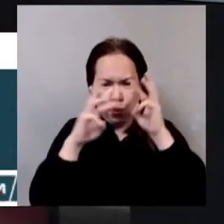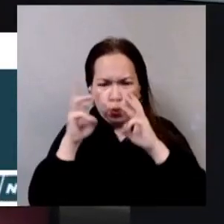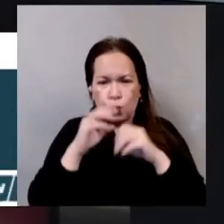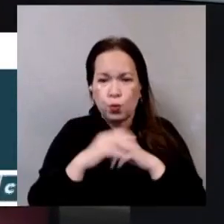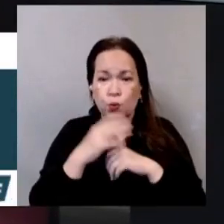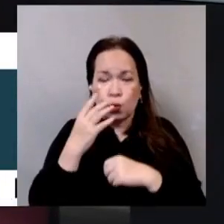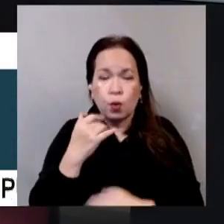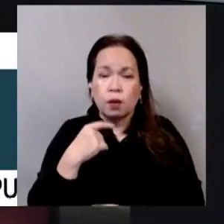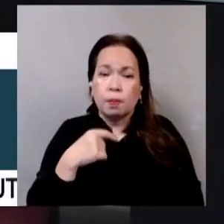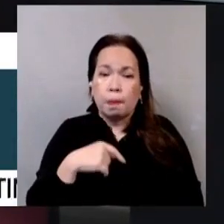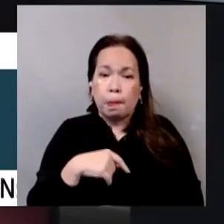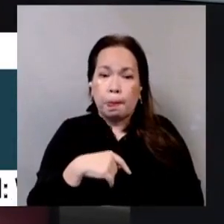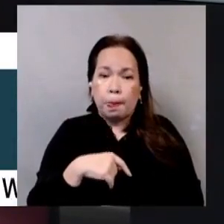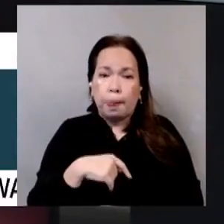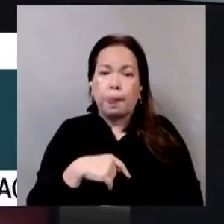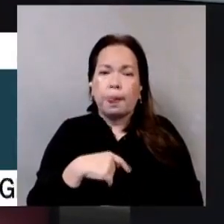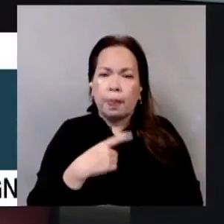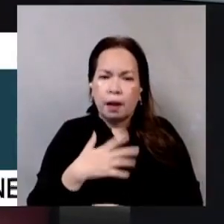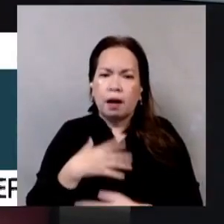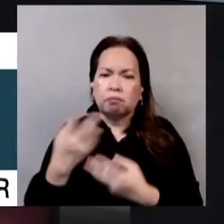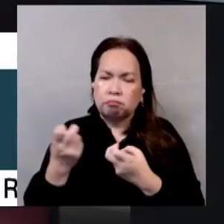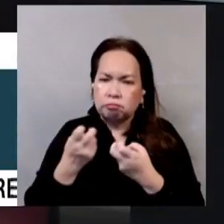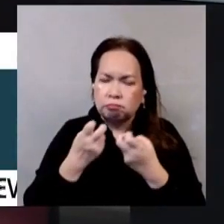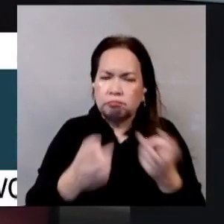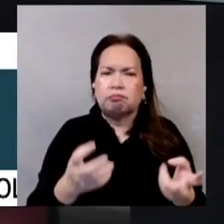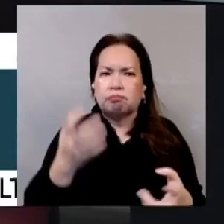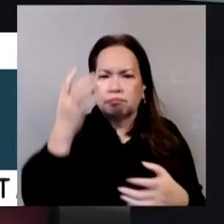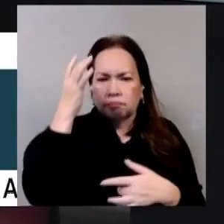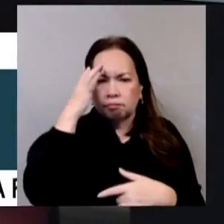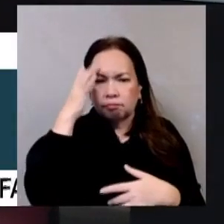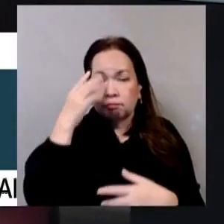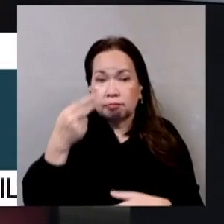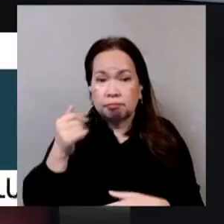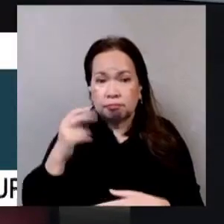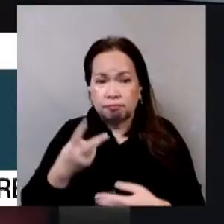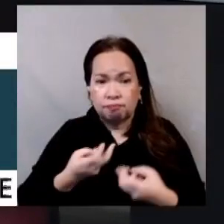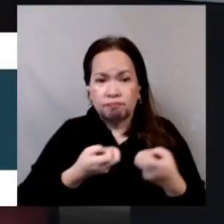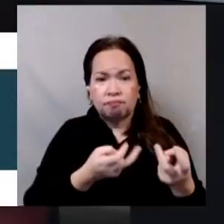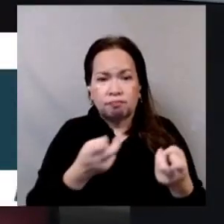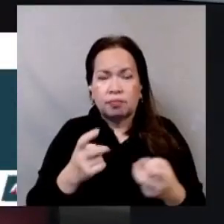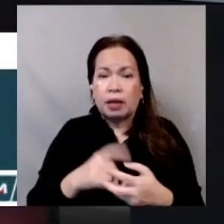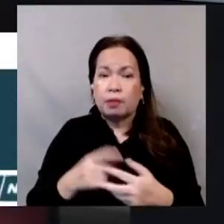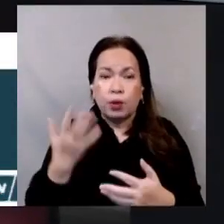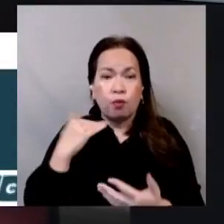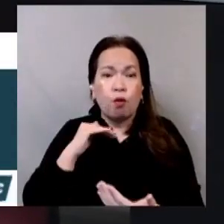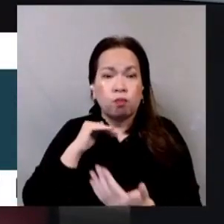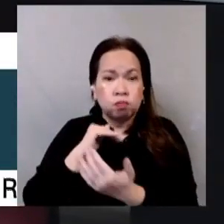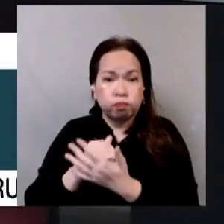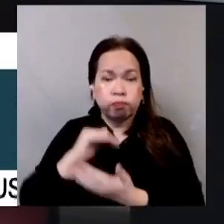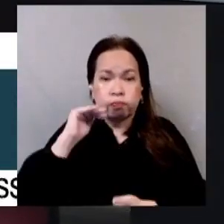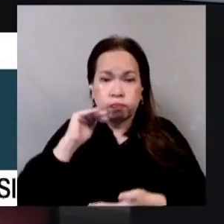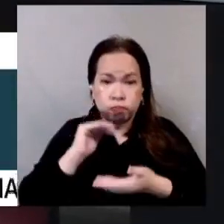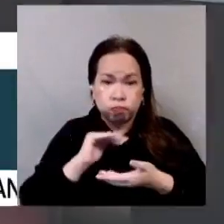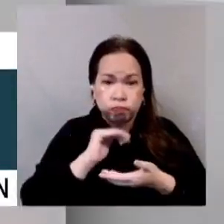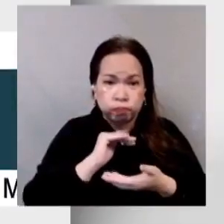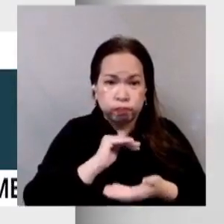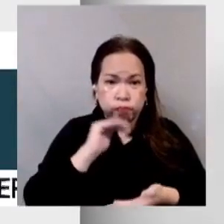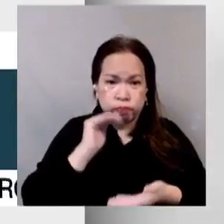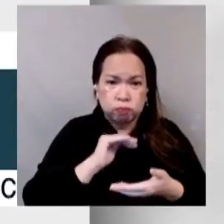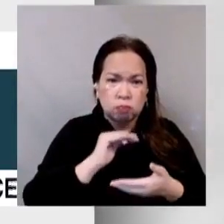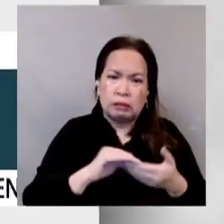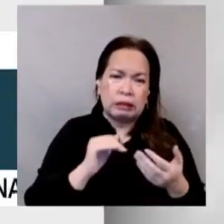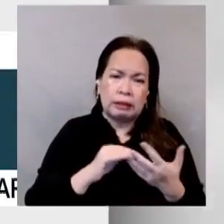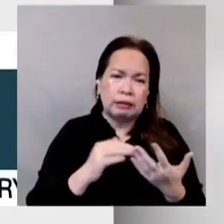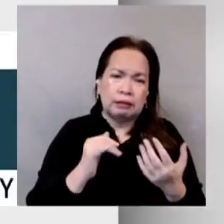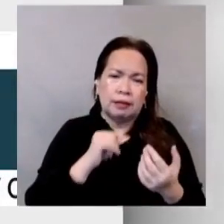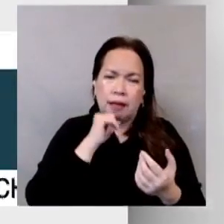continuing transmission of infection, meaning ang pag-prevent natin ng pagdagdag ng new cases are not effective.